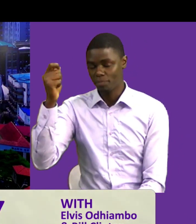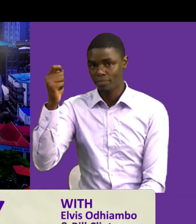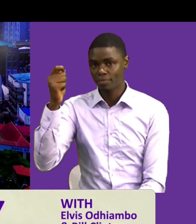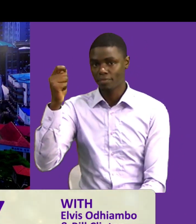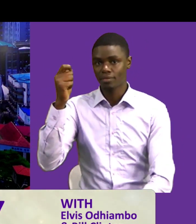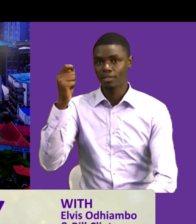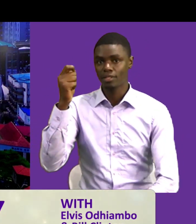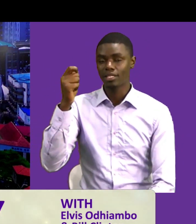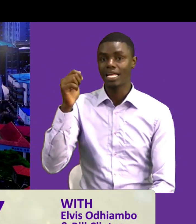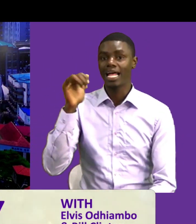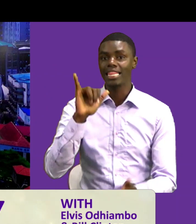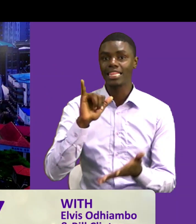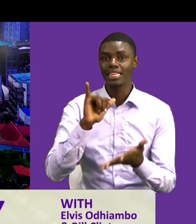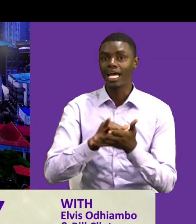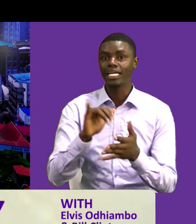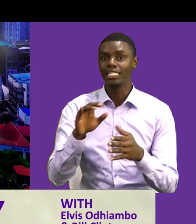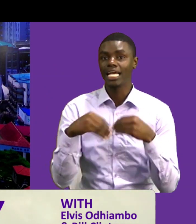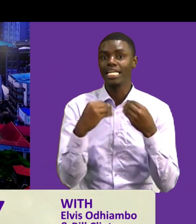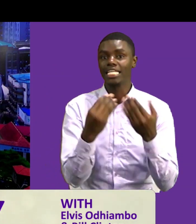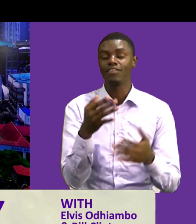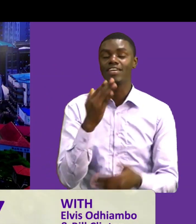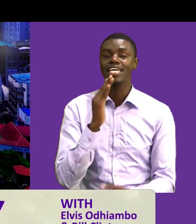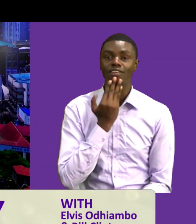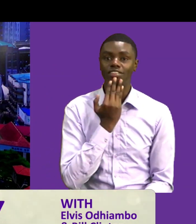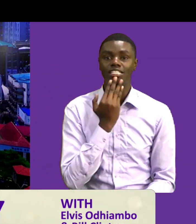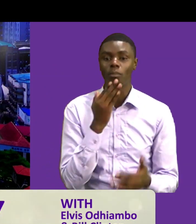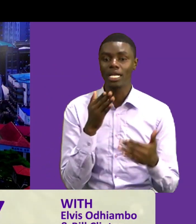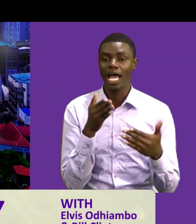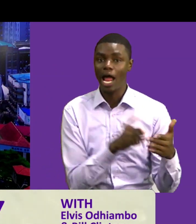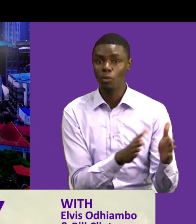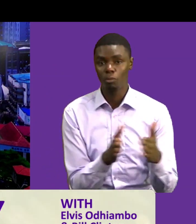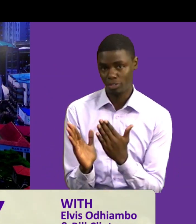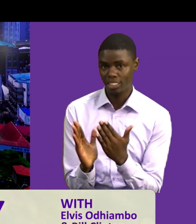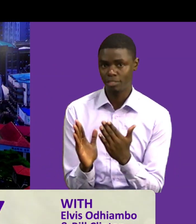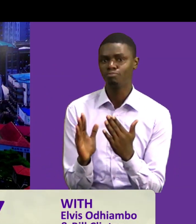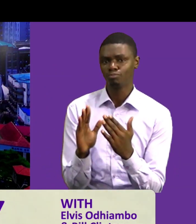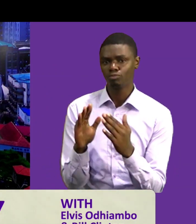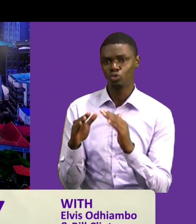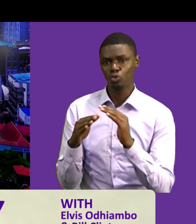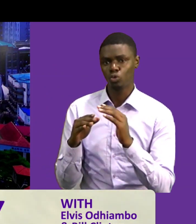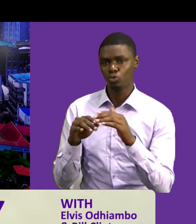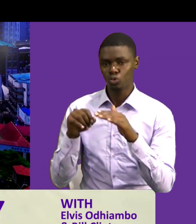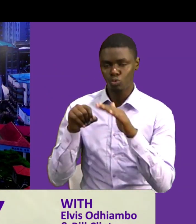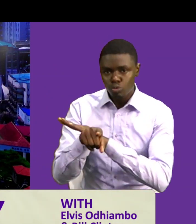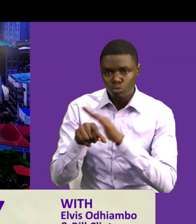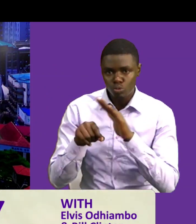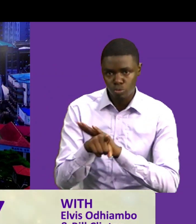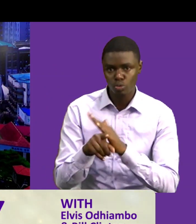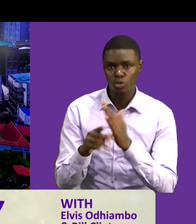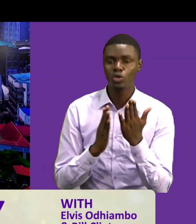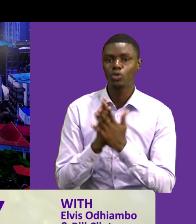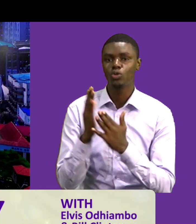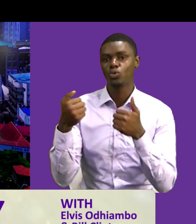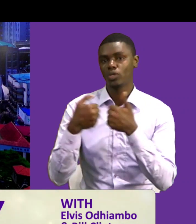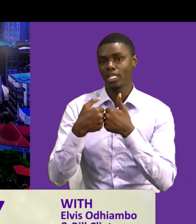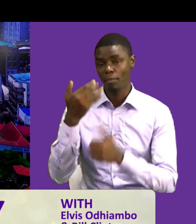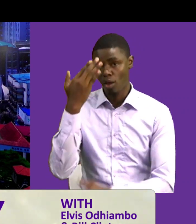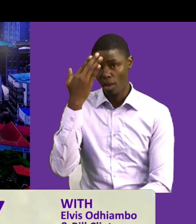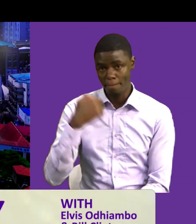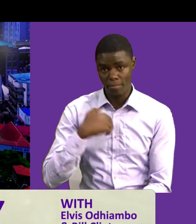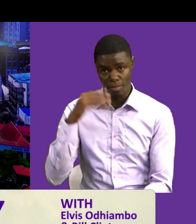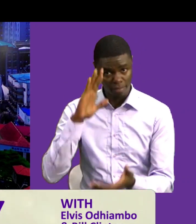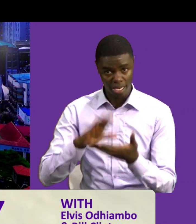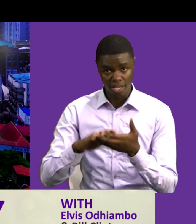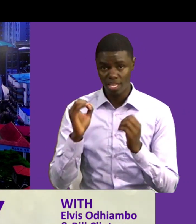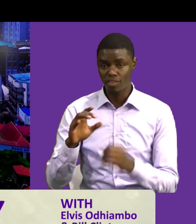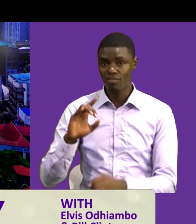and that gave FC Leopards a chance to shine throughout the game. Because I